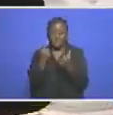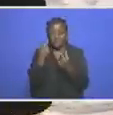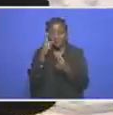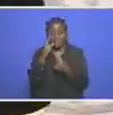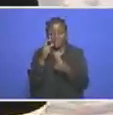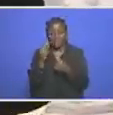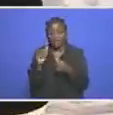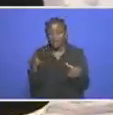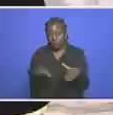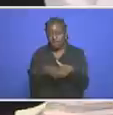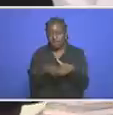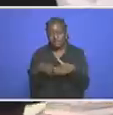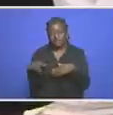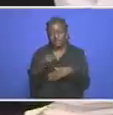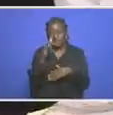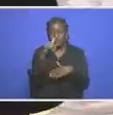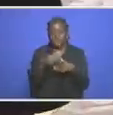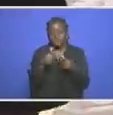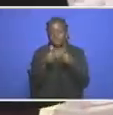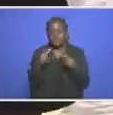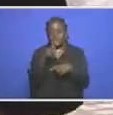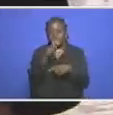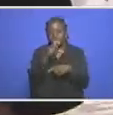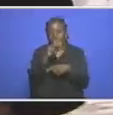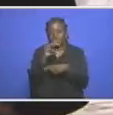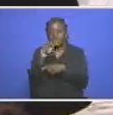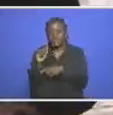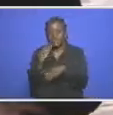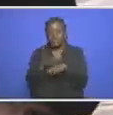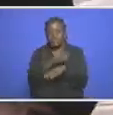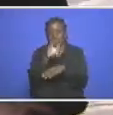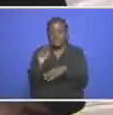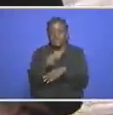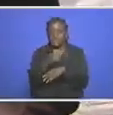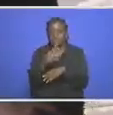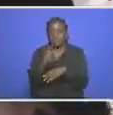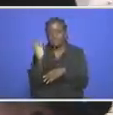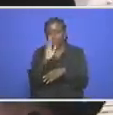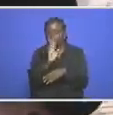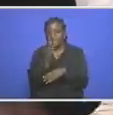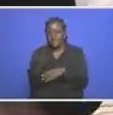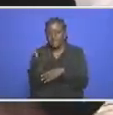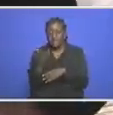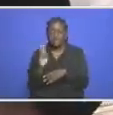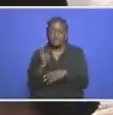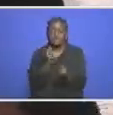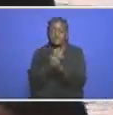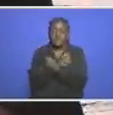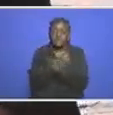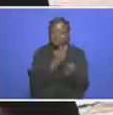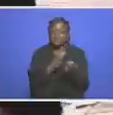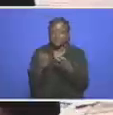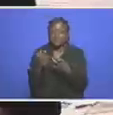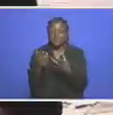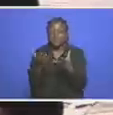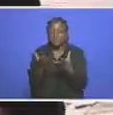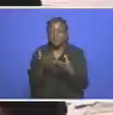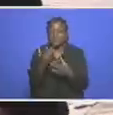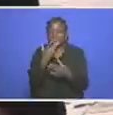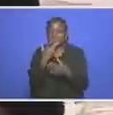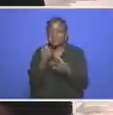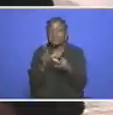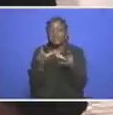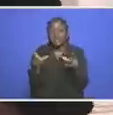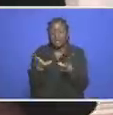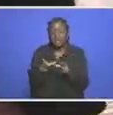the Great Exuma on Thursday. But we've never been down here. We love to travel, and we wanted to taste some of the local food is